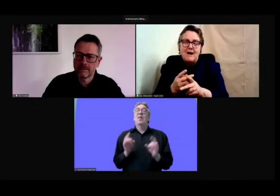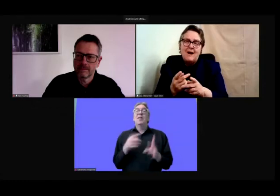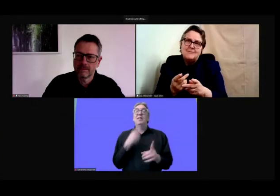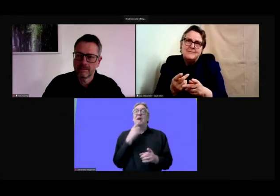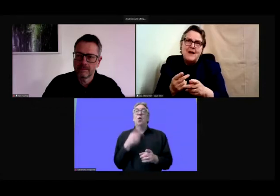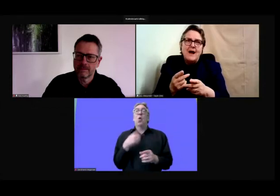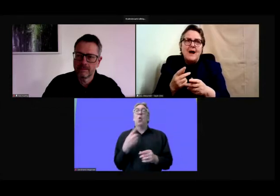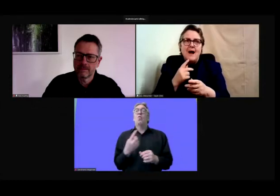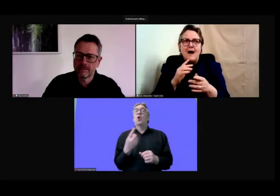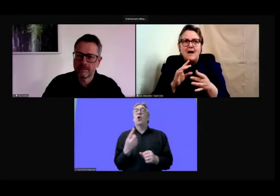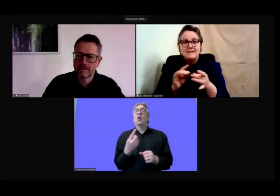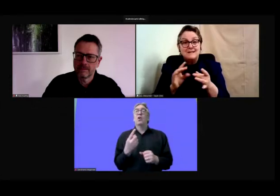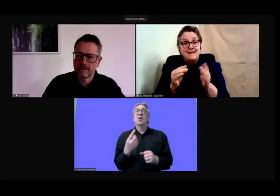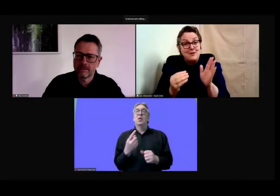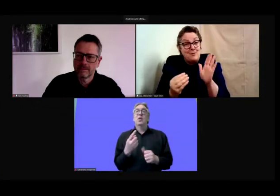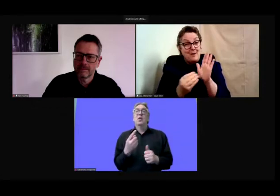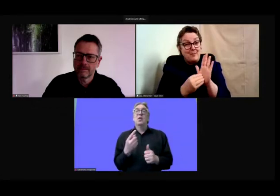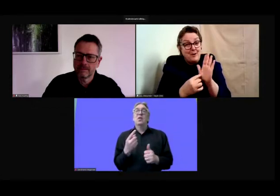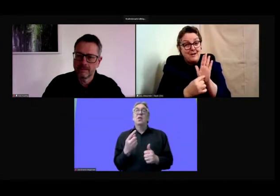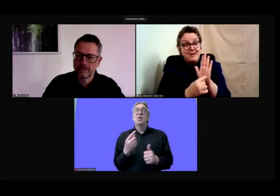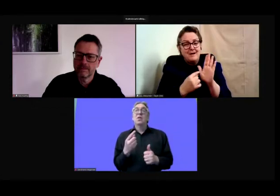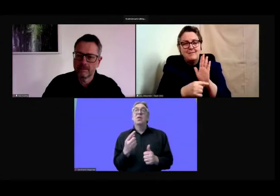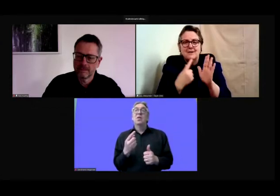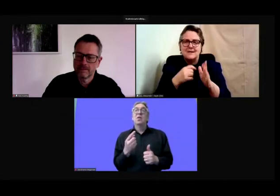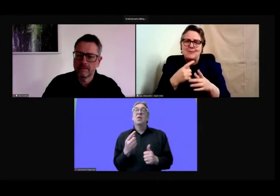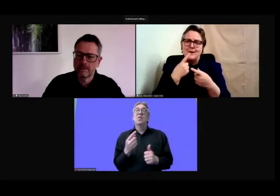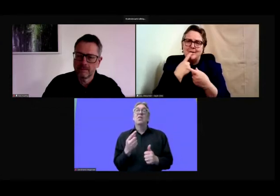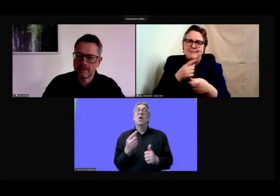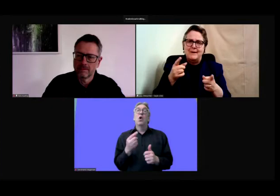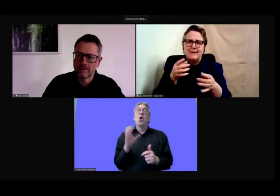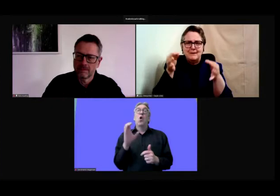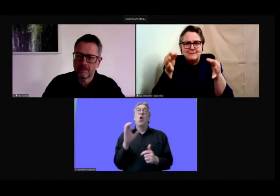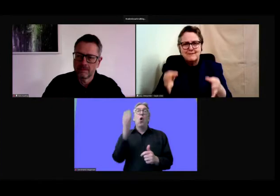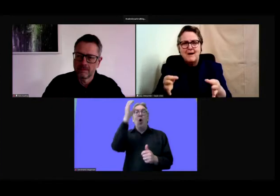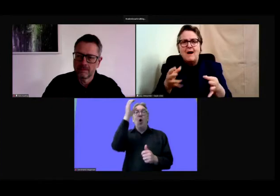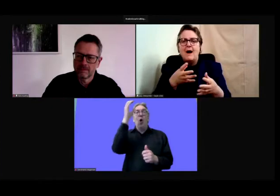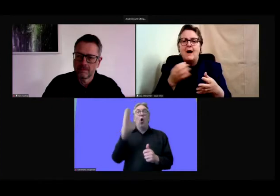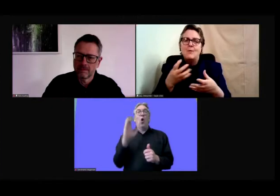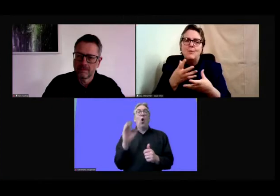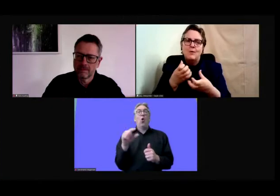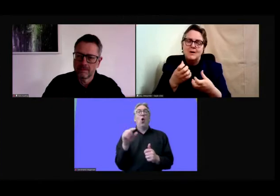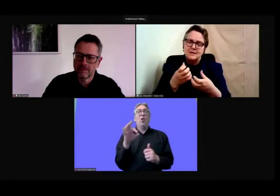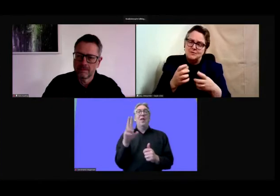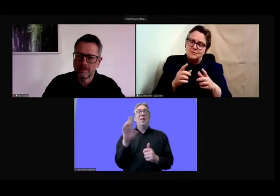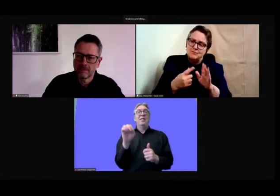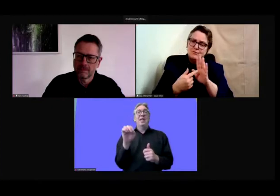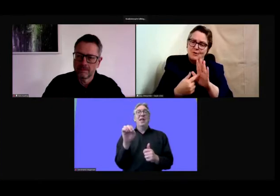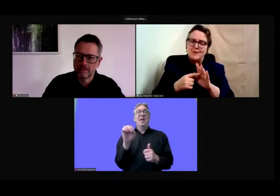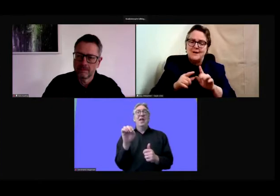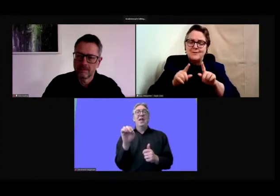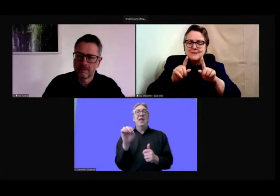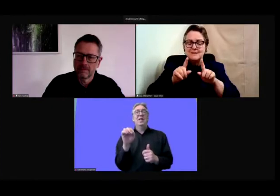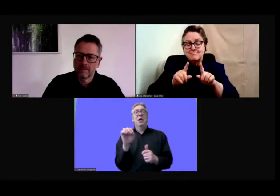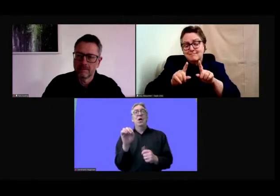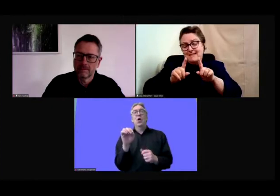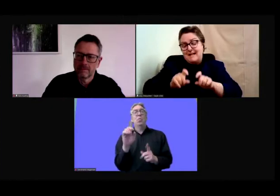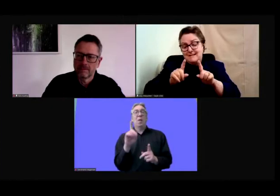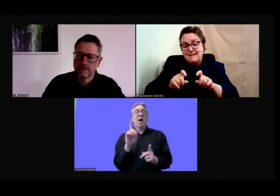that is not relevant for using language. I really tested here the thinking for speaking hypothesis.